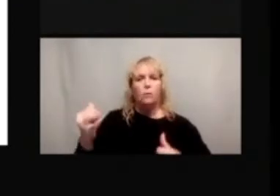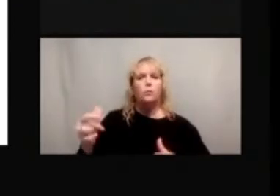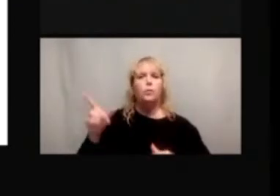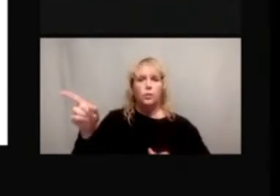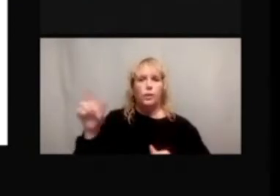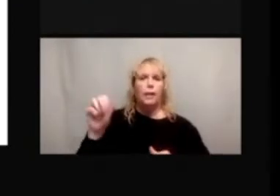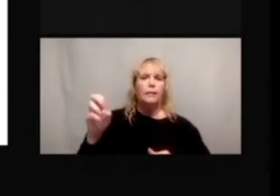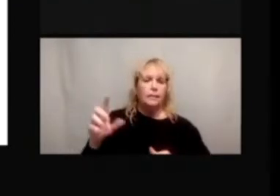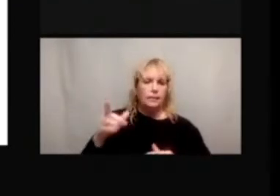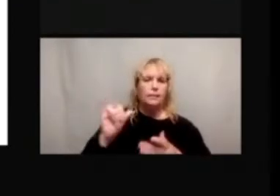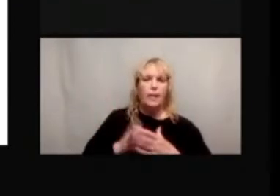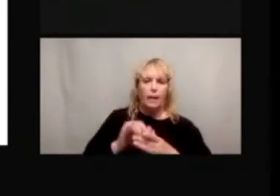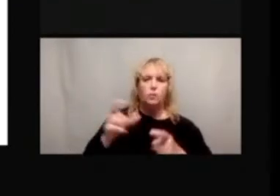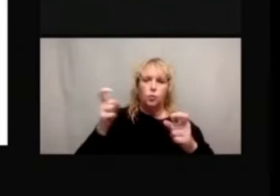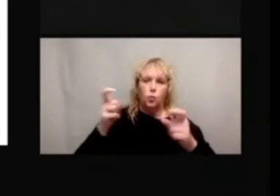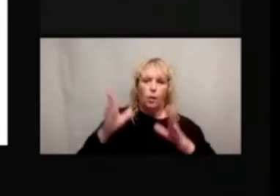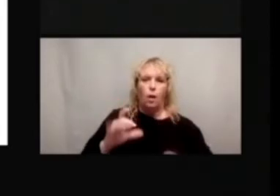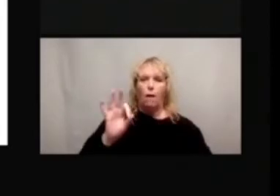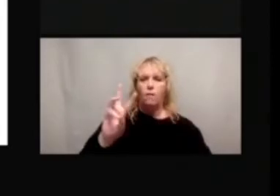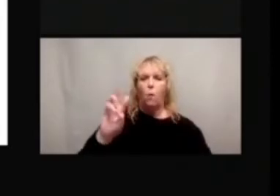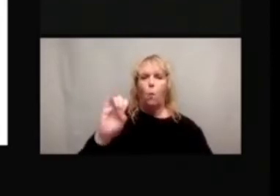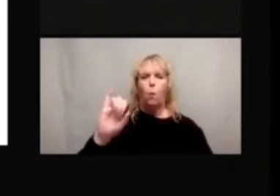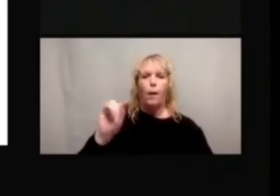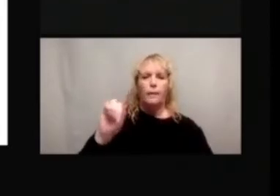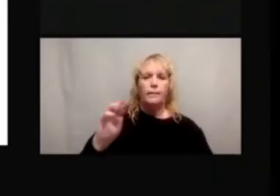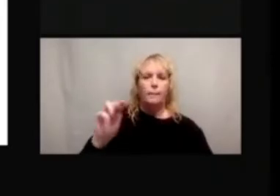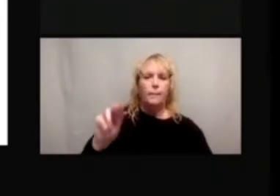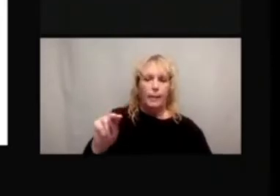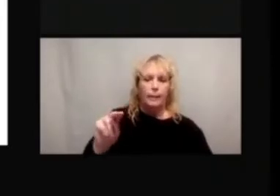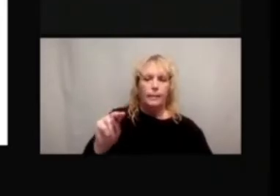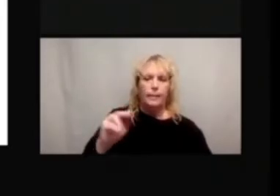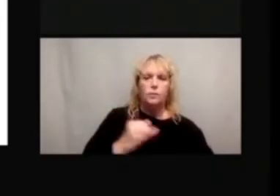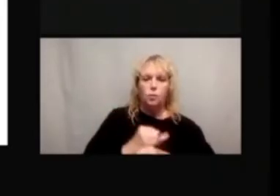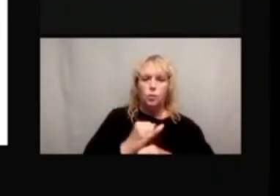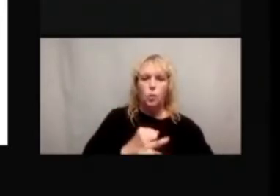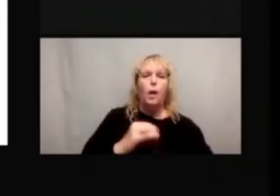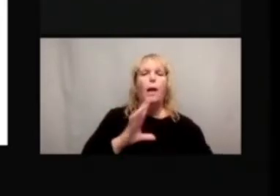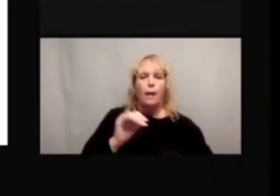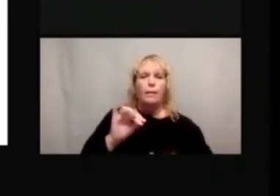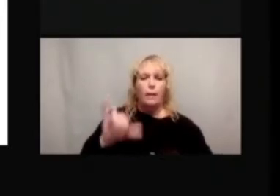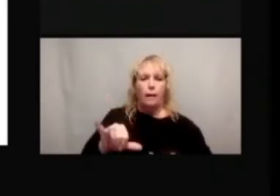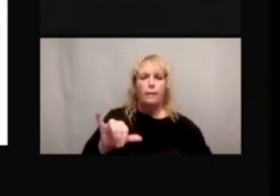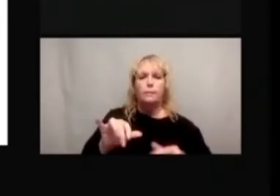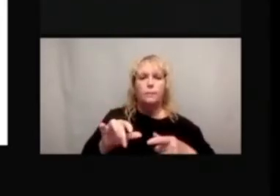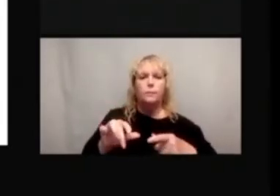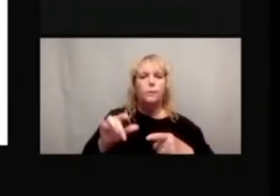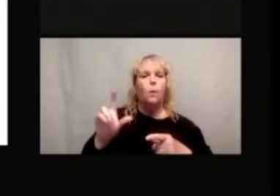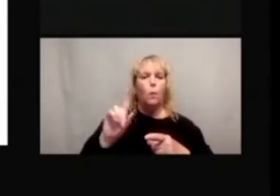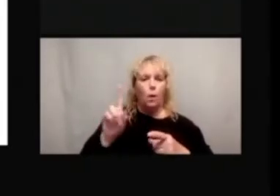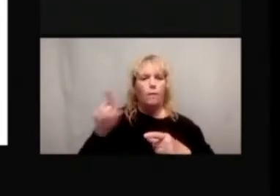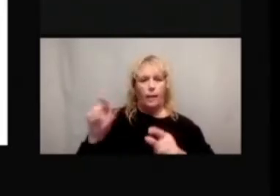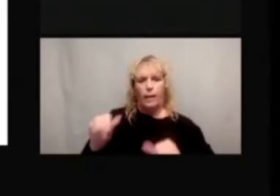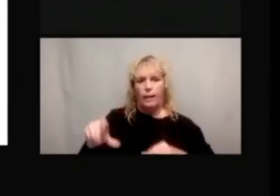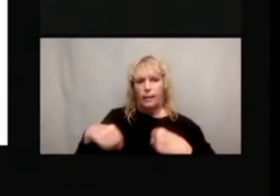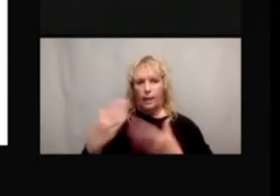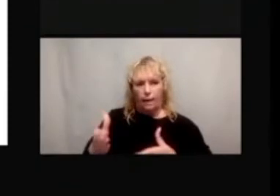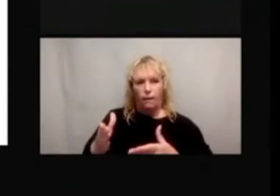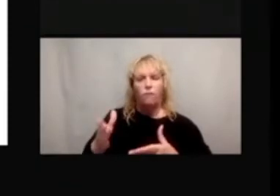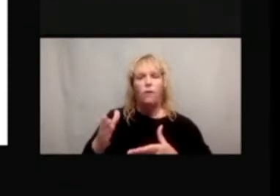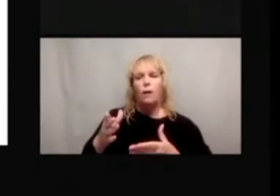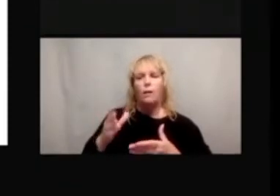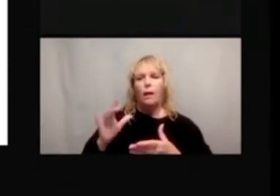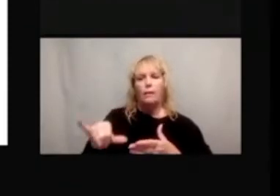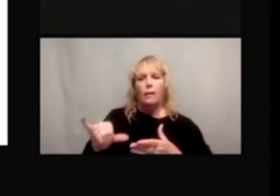the Weitzman Institute, which is a research, education, and policy center devoted to primary care